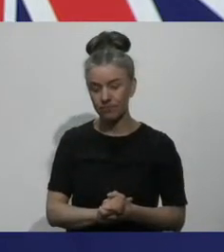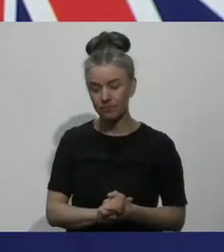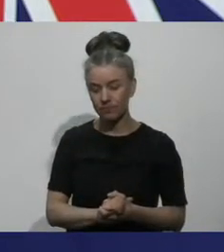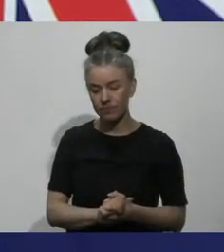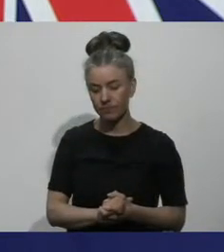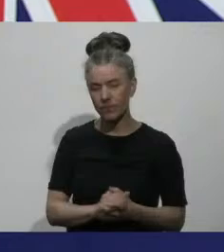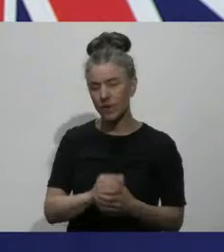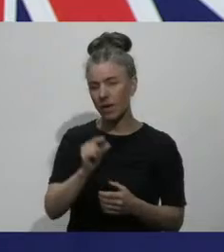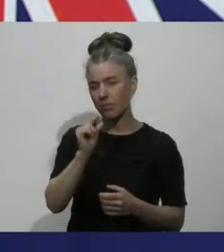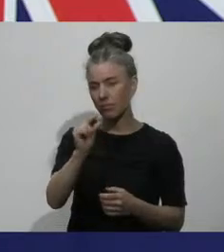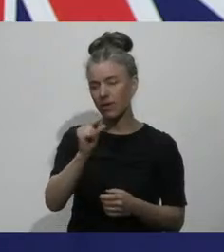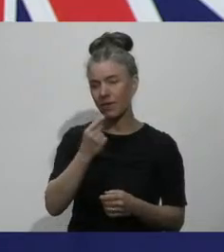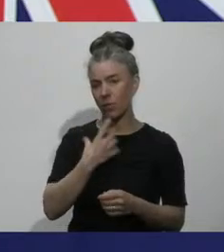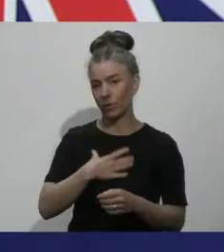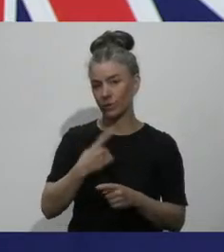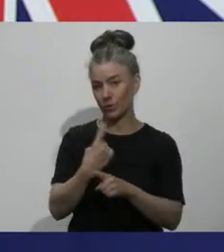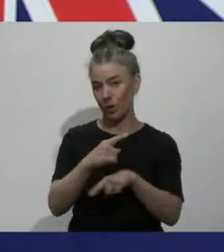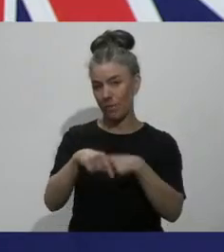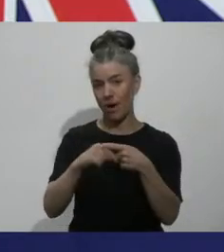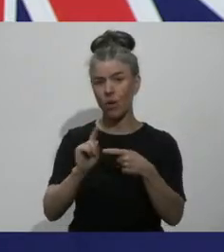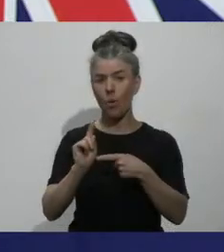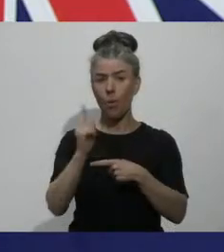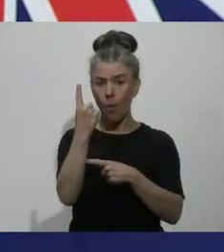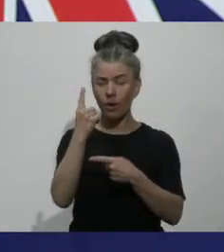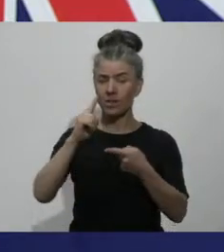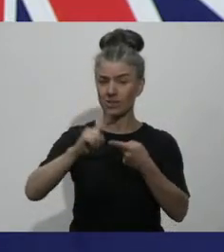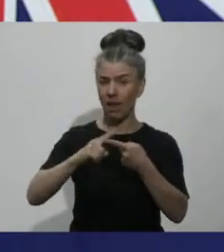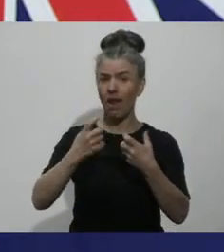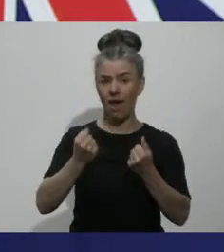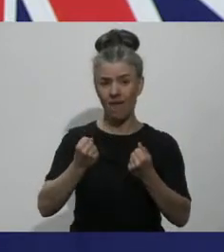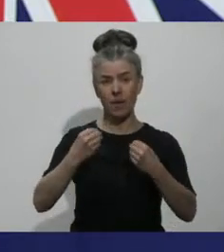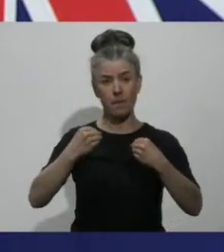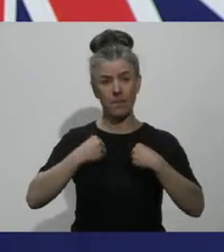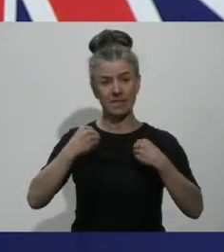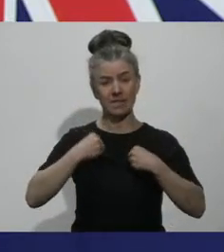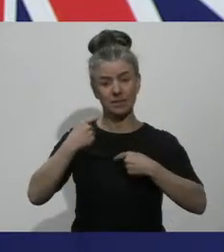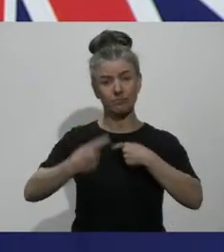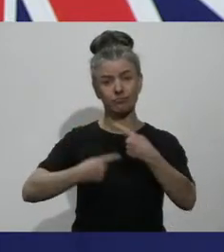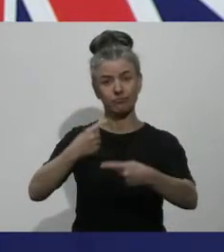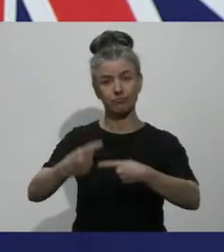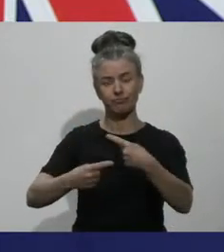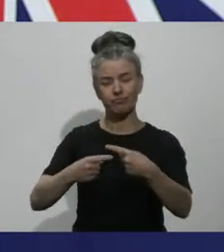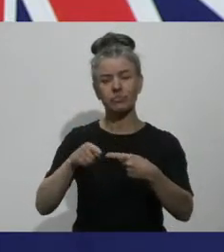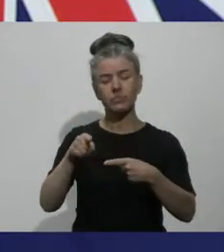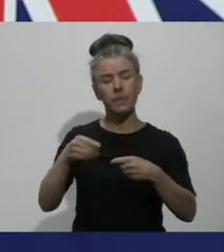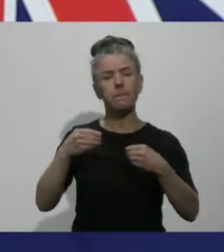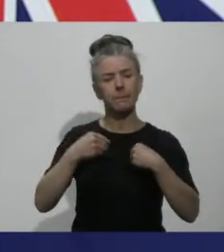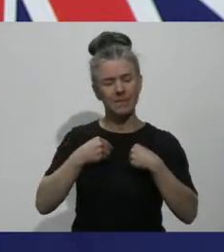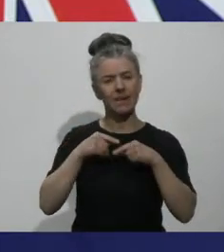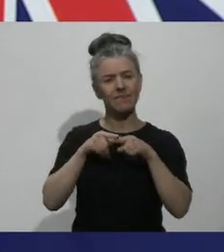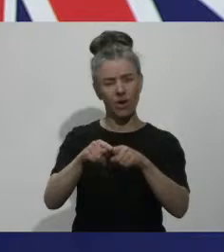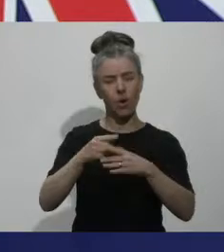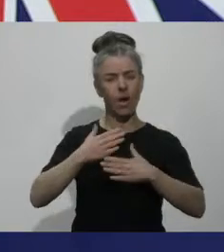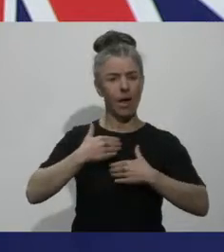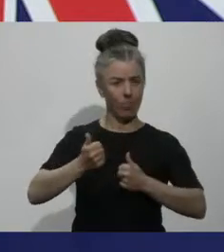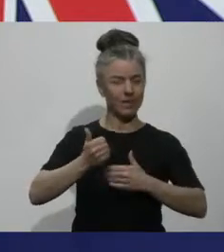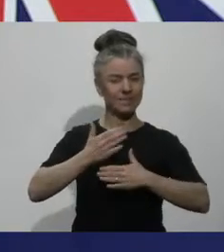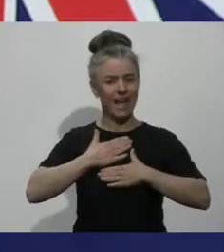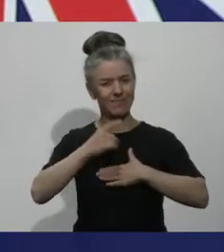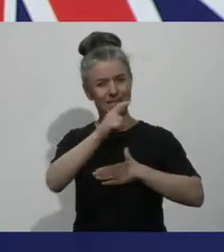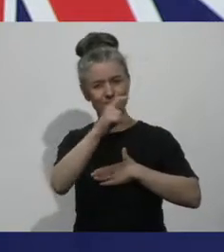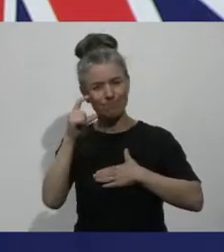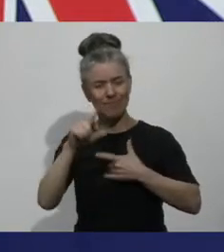very briefly on the activity that continues in Auckland under level 3 with the appropriate health and safety protocols in place.